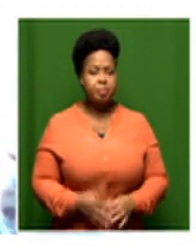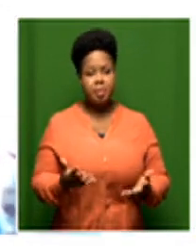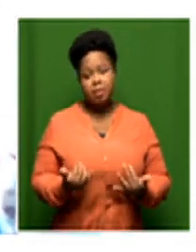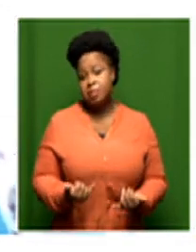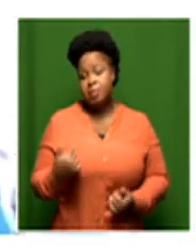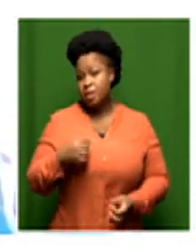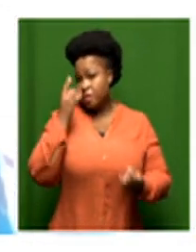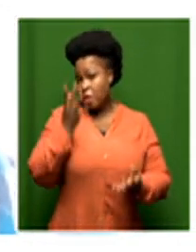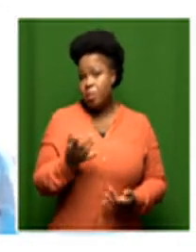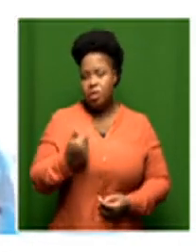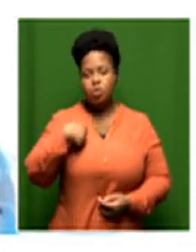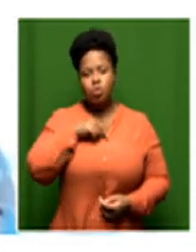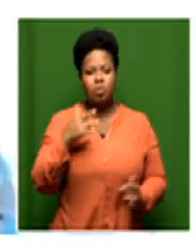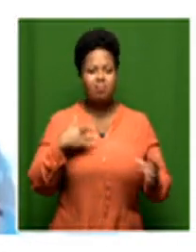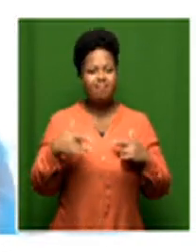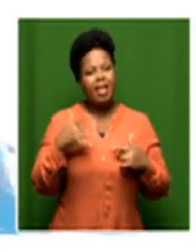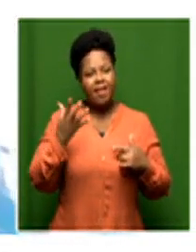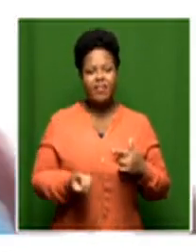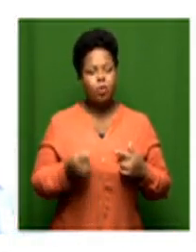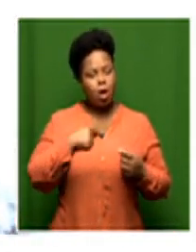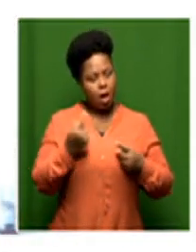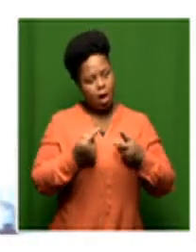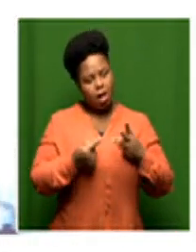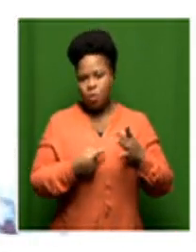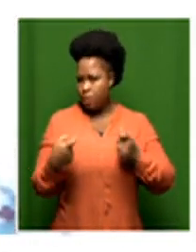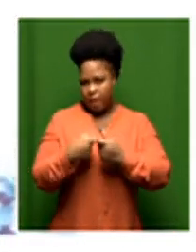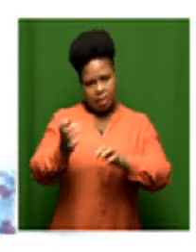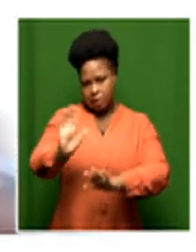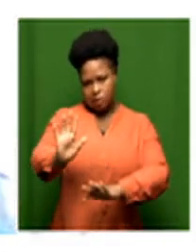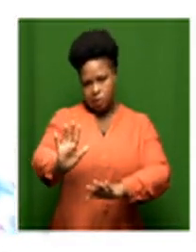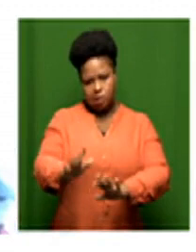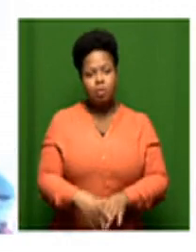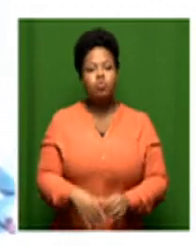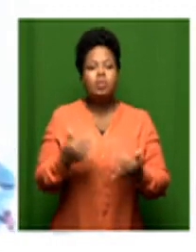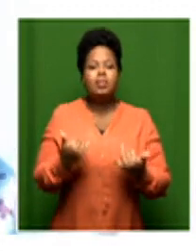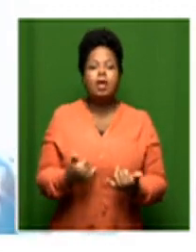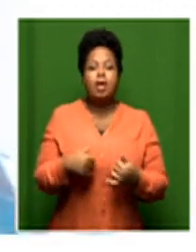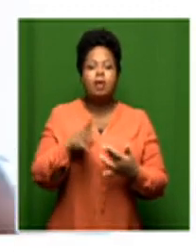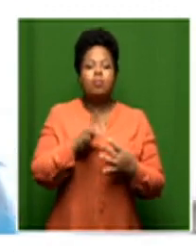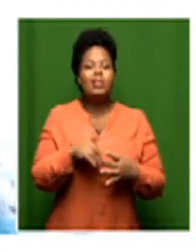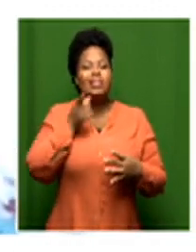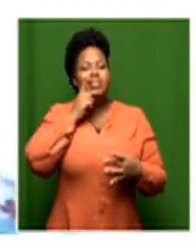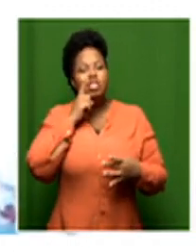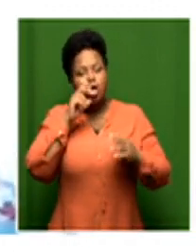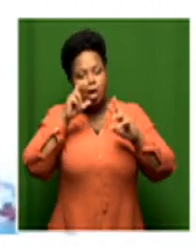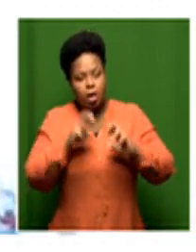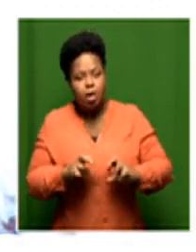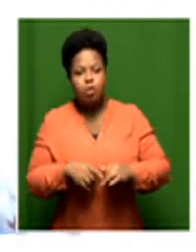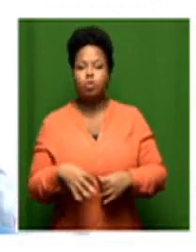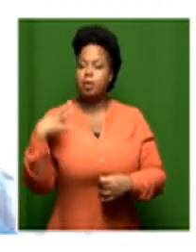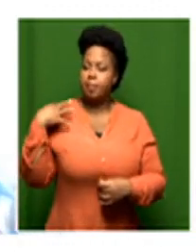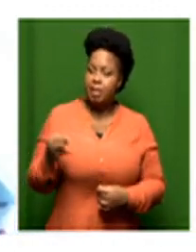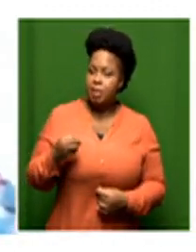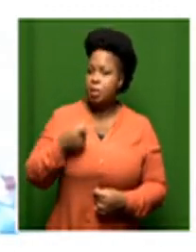you, we are so concerned about a number of things. We're not fighting. We're opening up options. We are going to engage with the